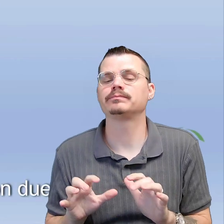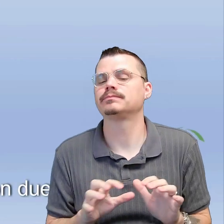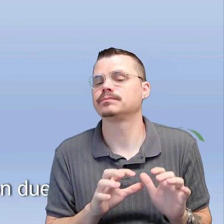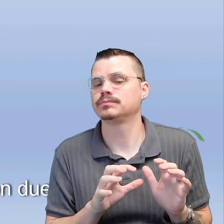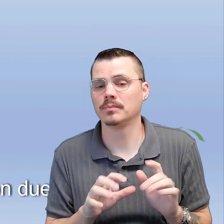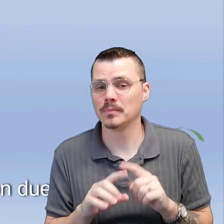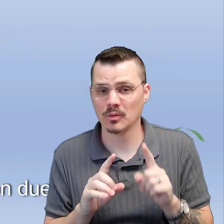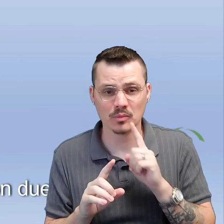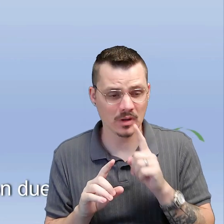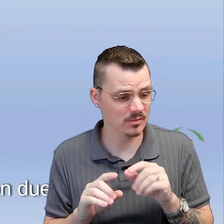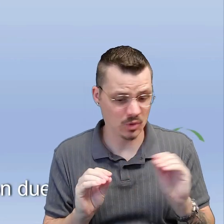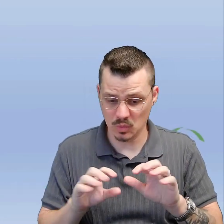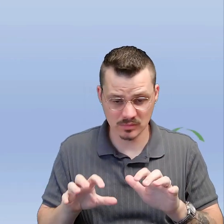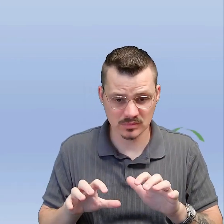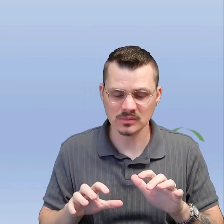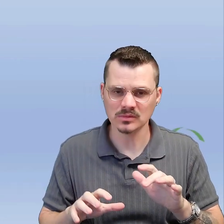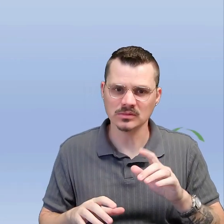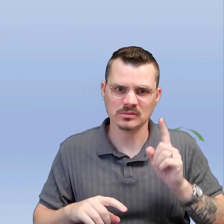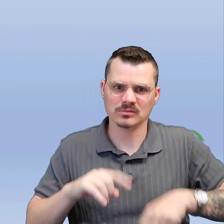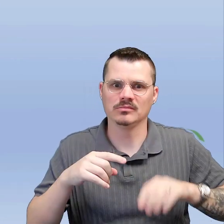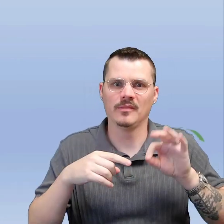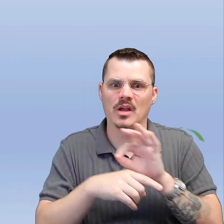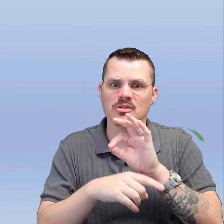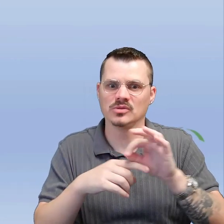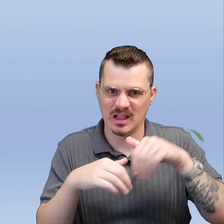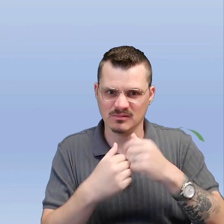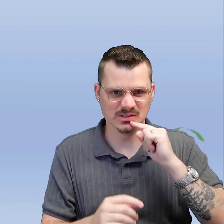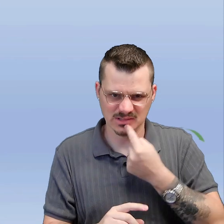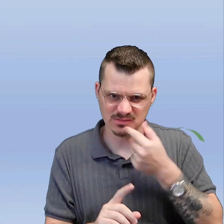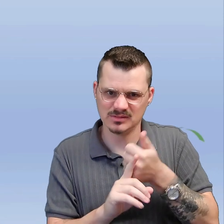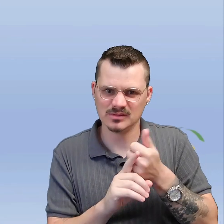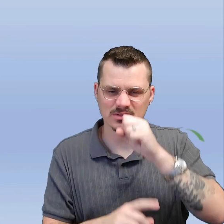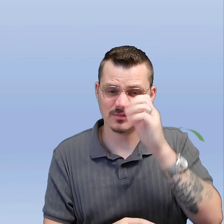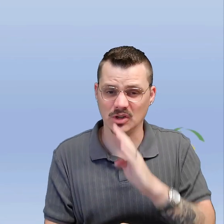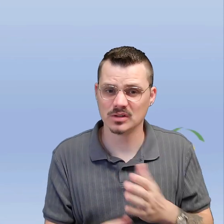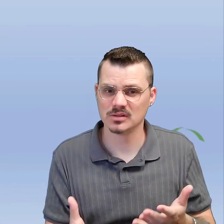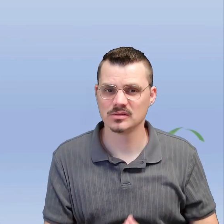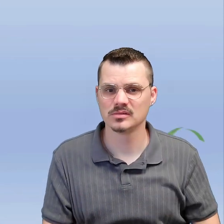when otherwise he could barely function due to the seriousness of the mental illness.